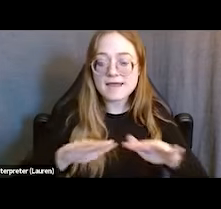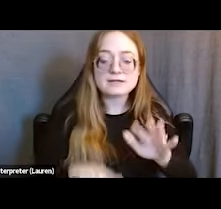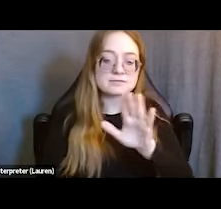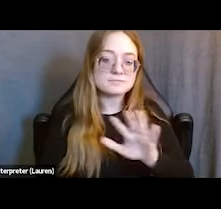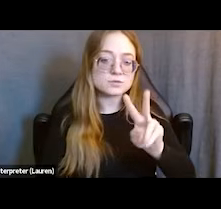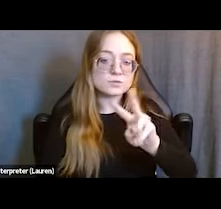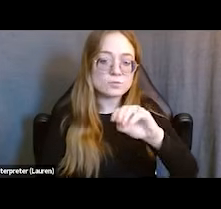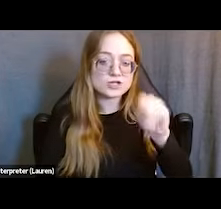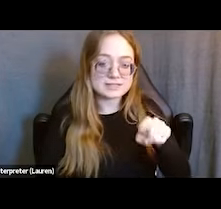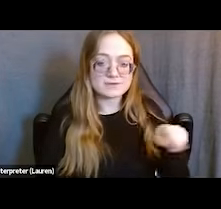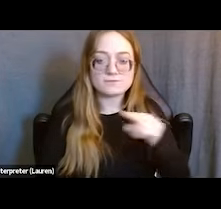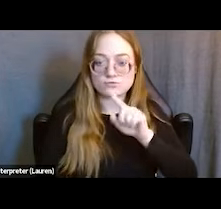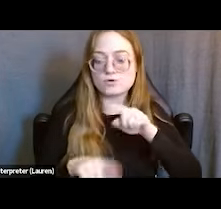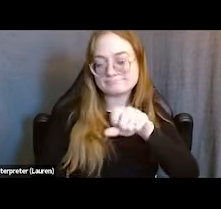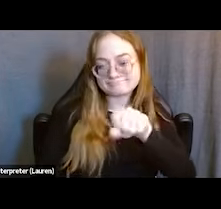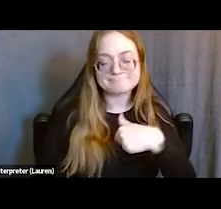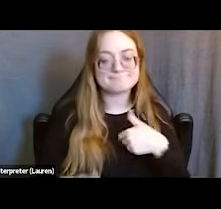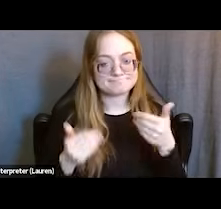you reported that you do.